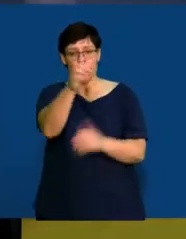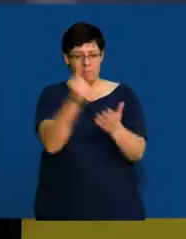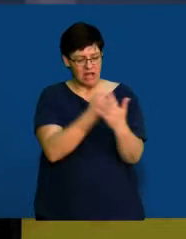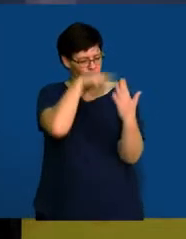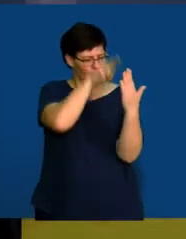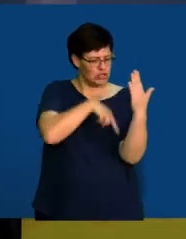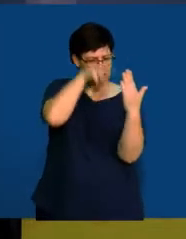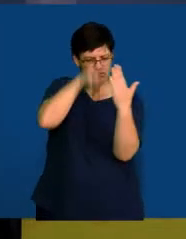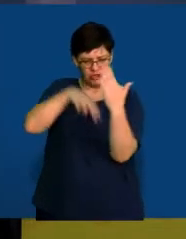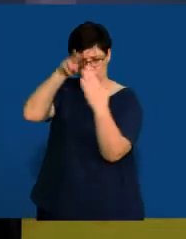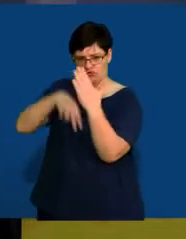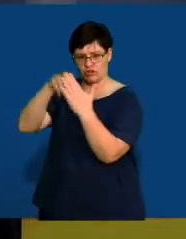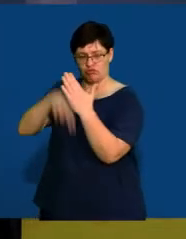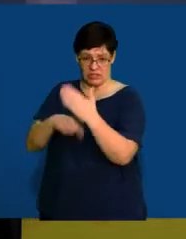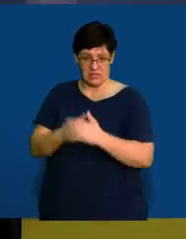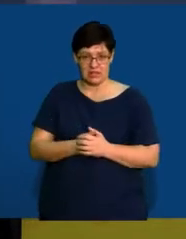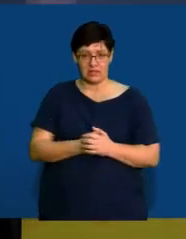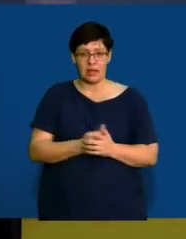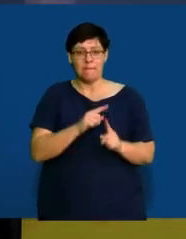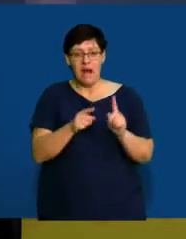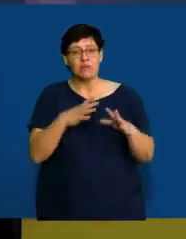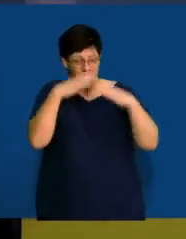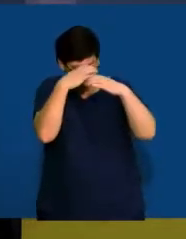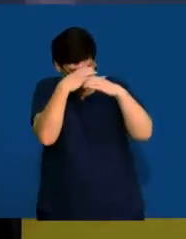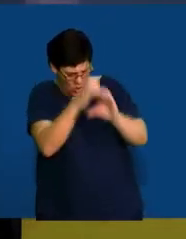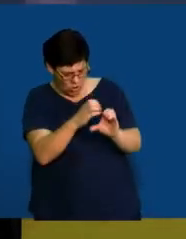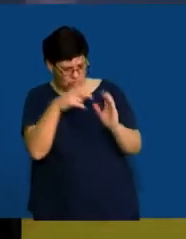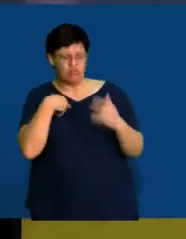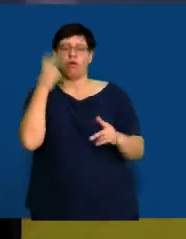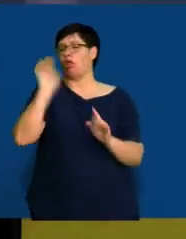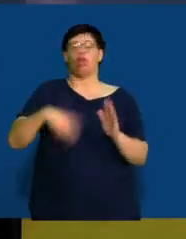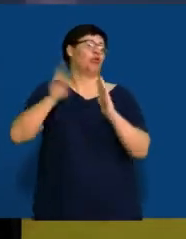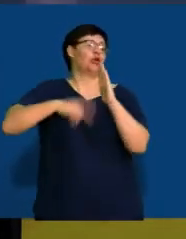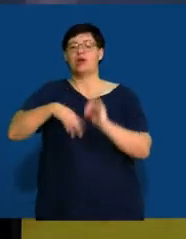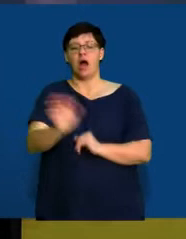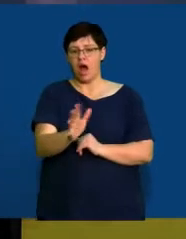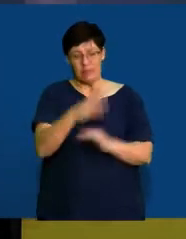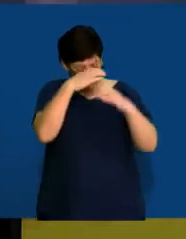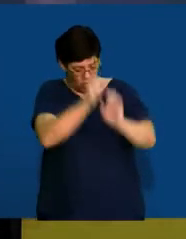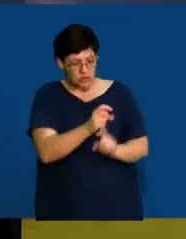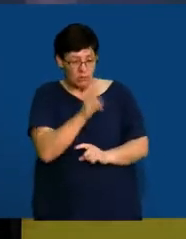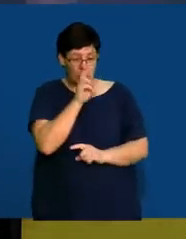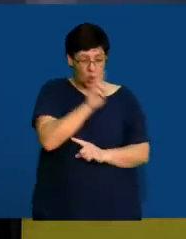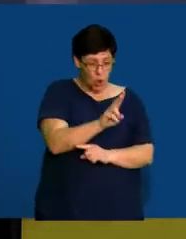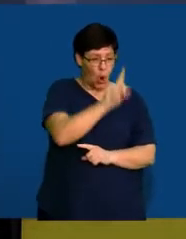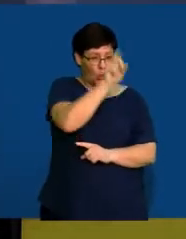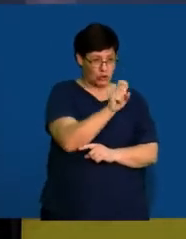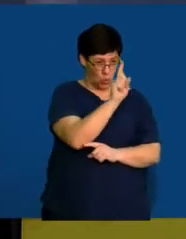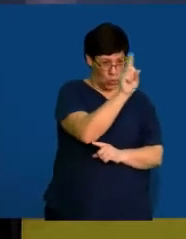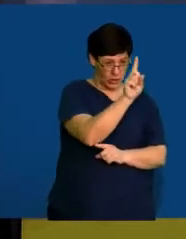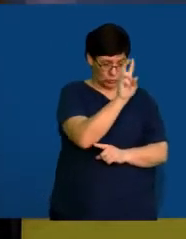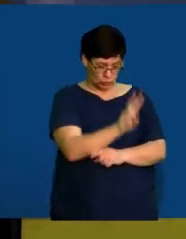the question paper. But it's a focused reading. You have to look at only question 1 and 2.